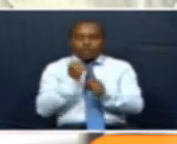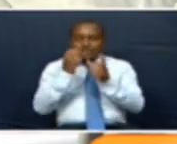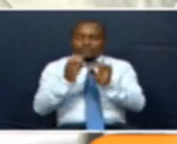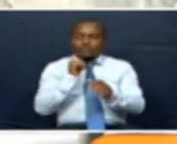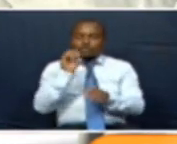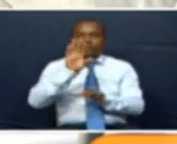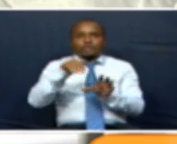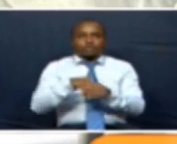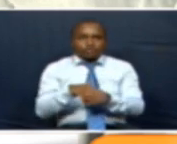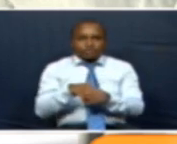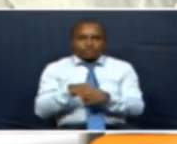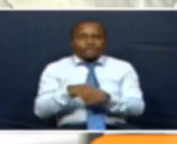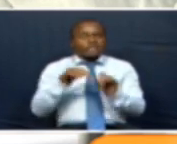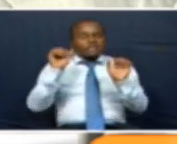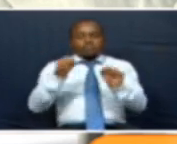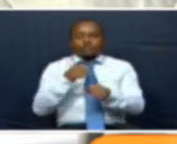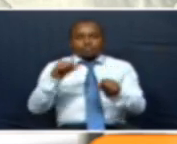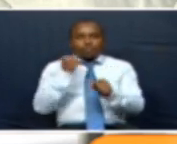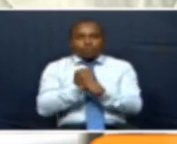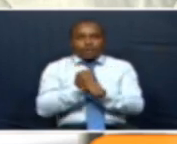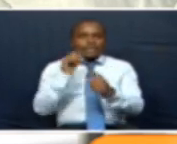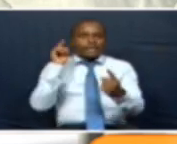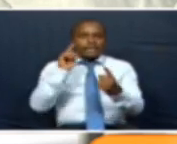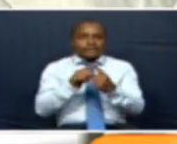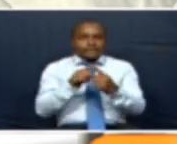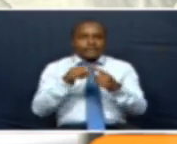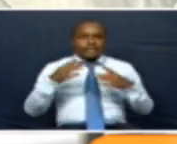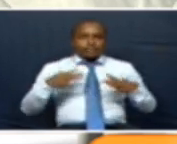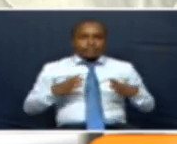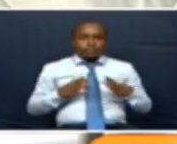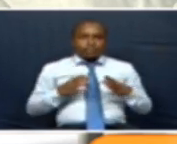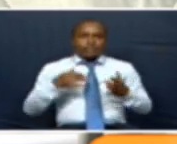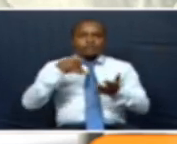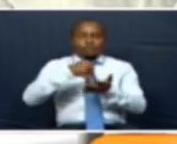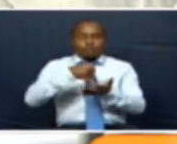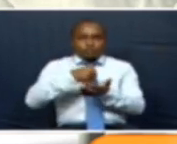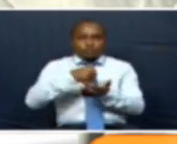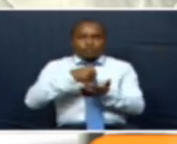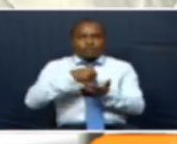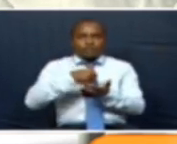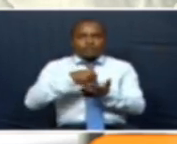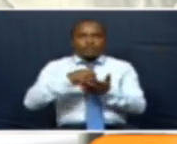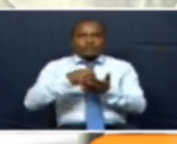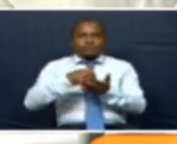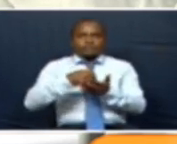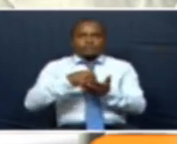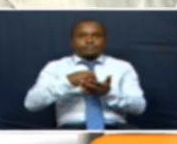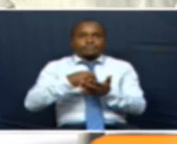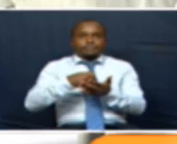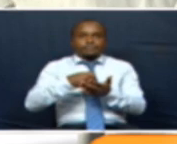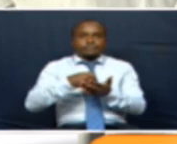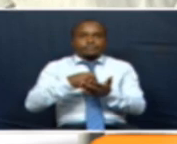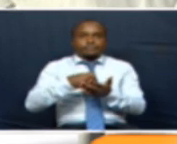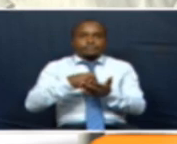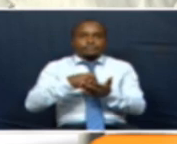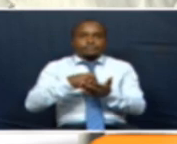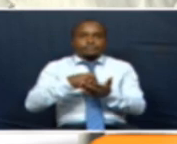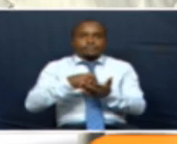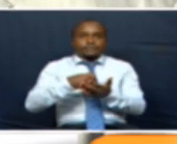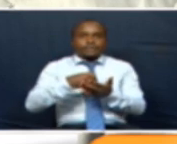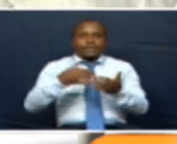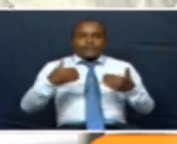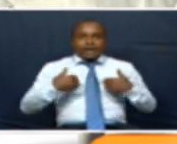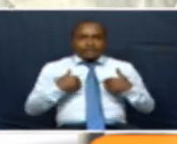committee cannot do nothing unless the persons involved in it have the